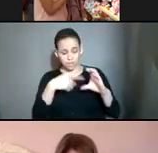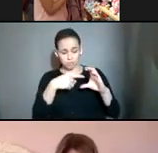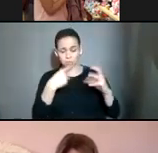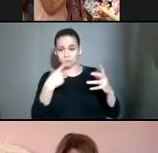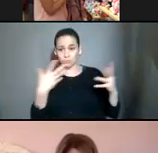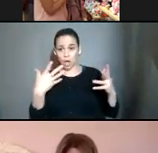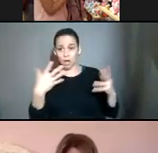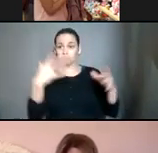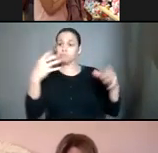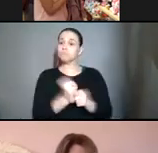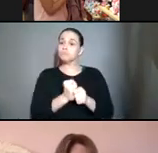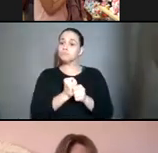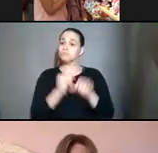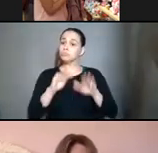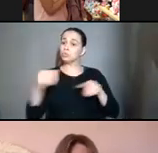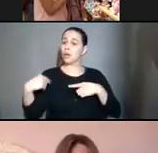success,